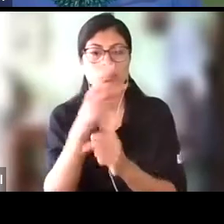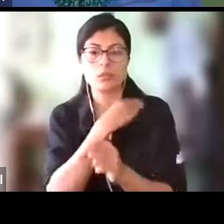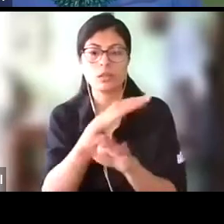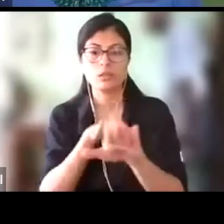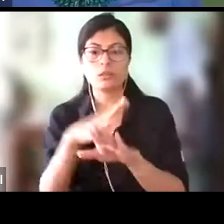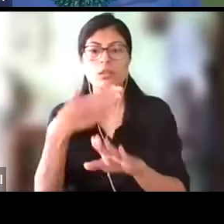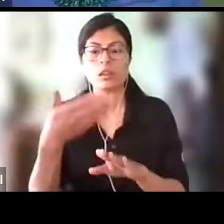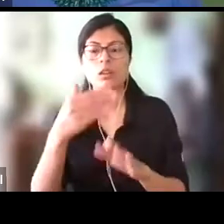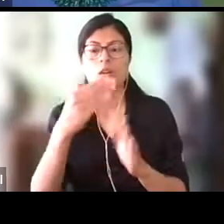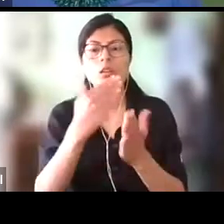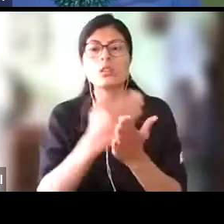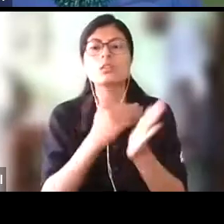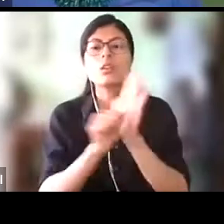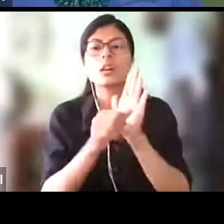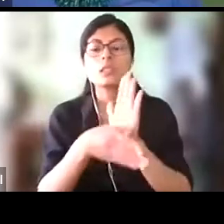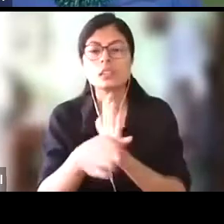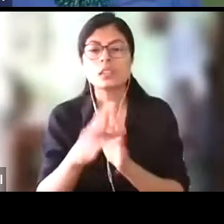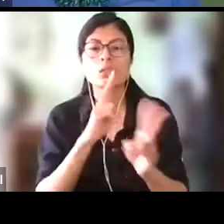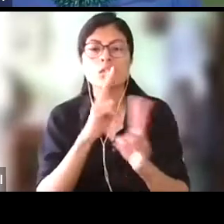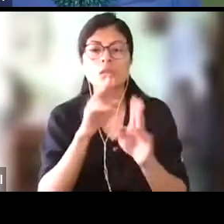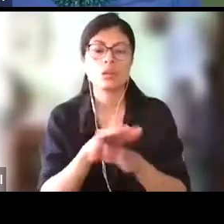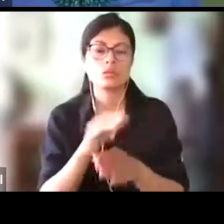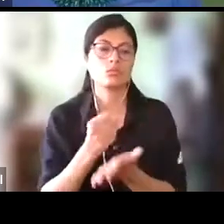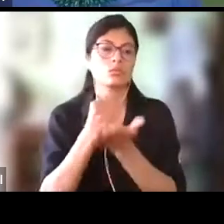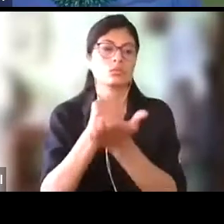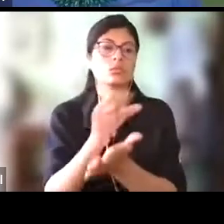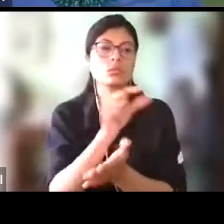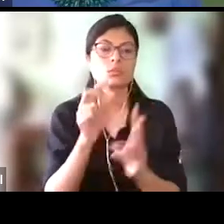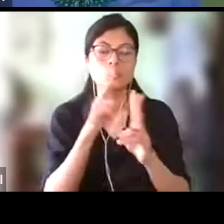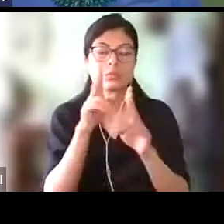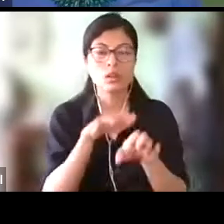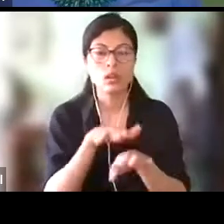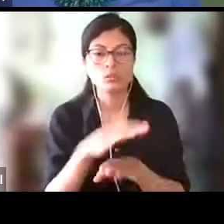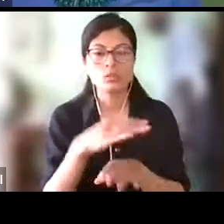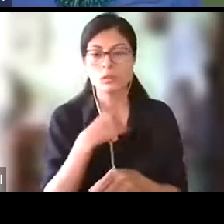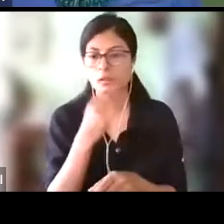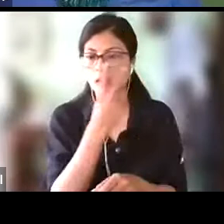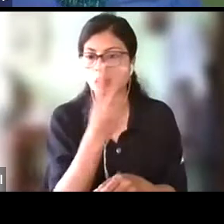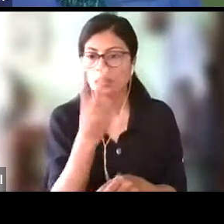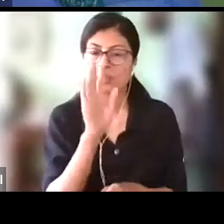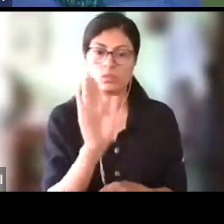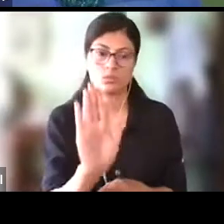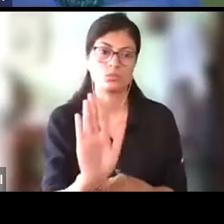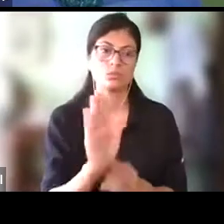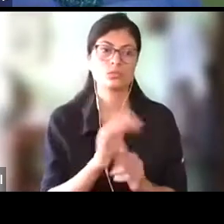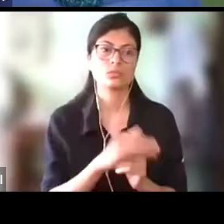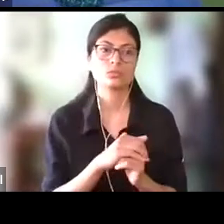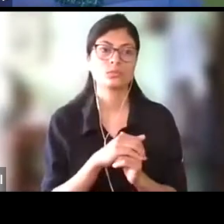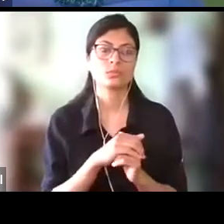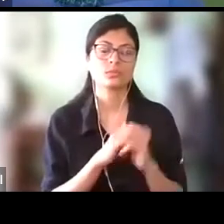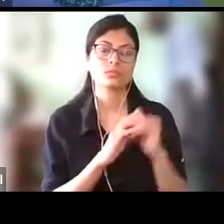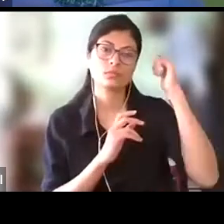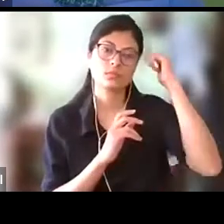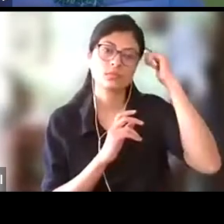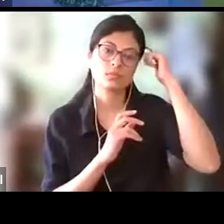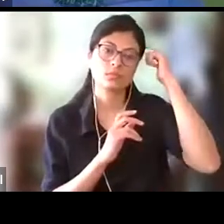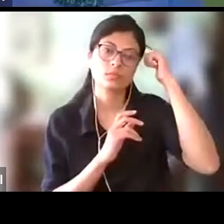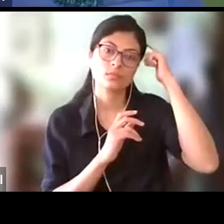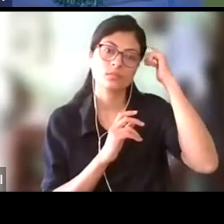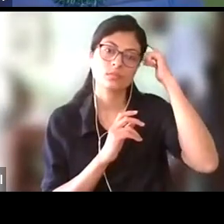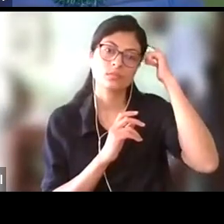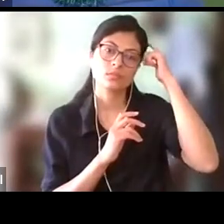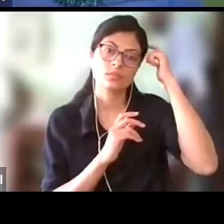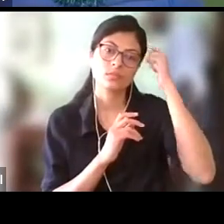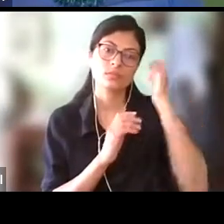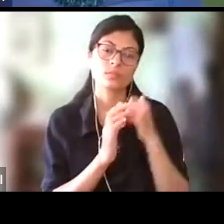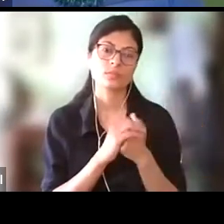invisible seat, but a seat where individuals are able to have their individual and collective voices heard. I think that's something that